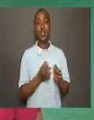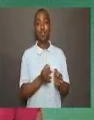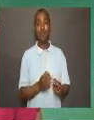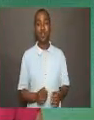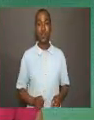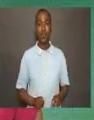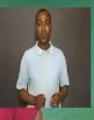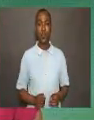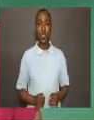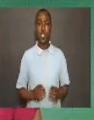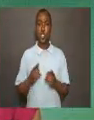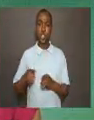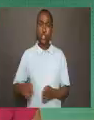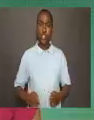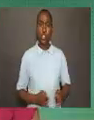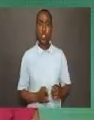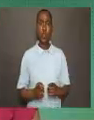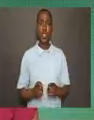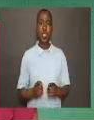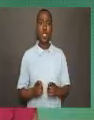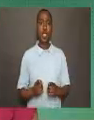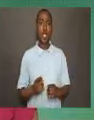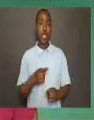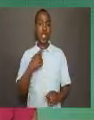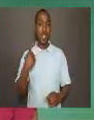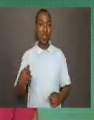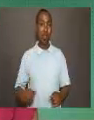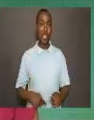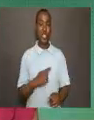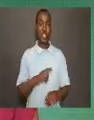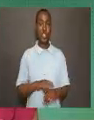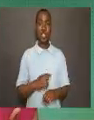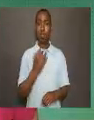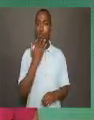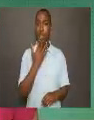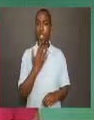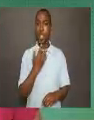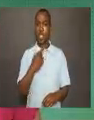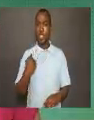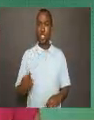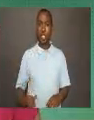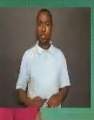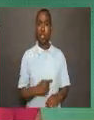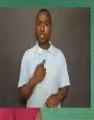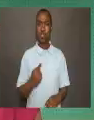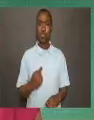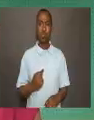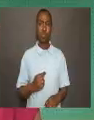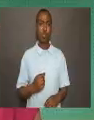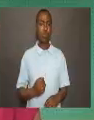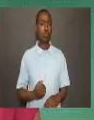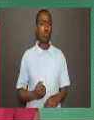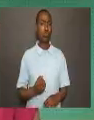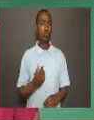During systemic circulation, blood circulates through many important